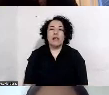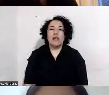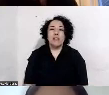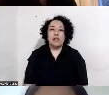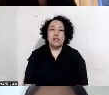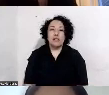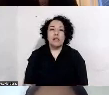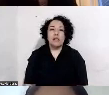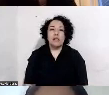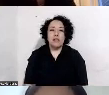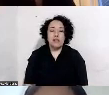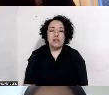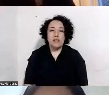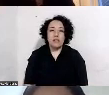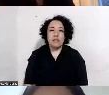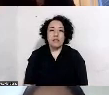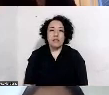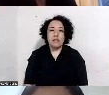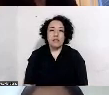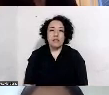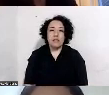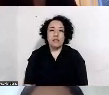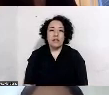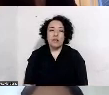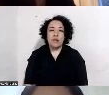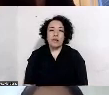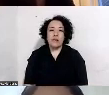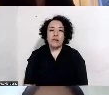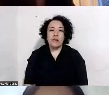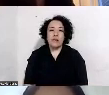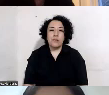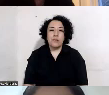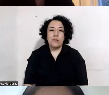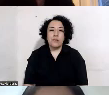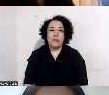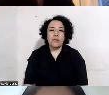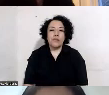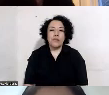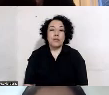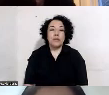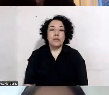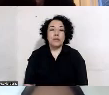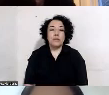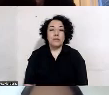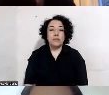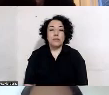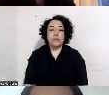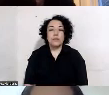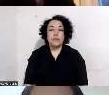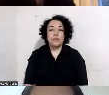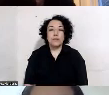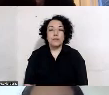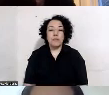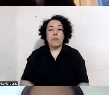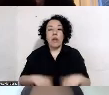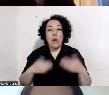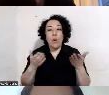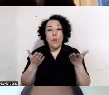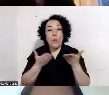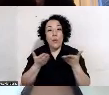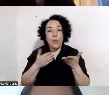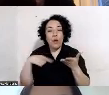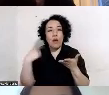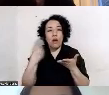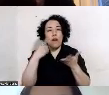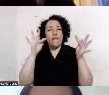present this newer research, which is has very, very positive findings. E agora nós estamos muito